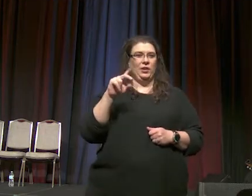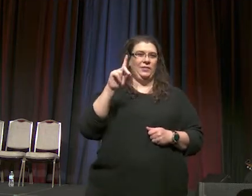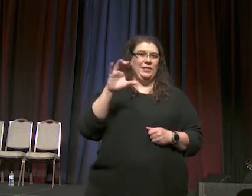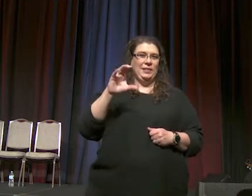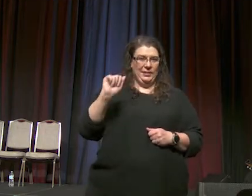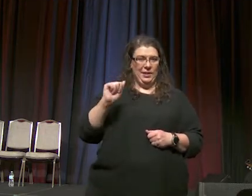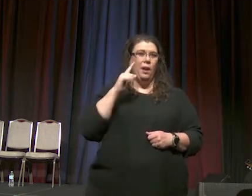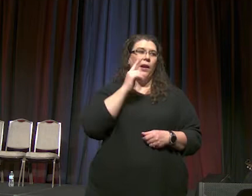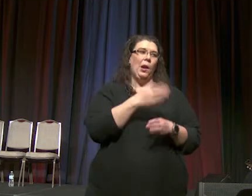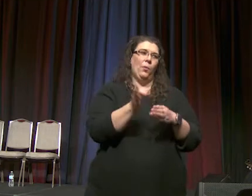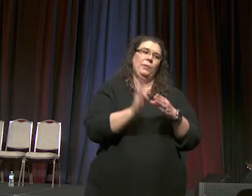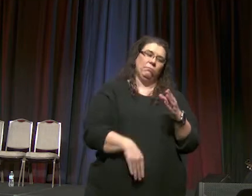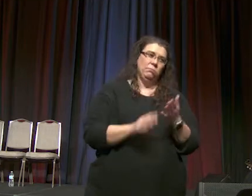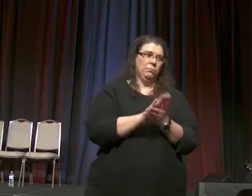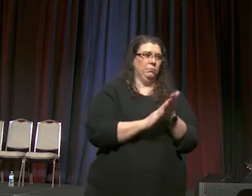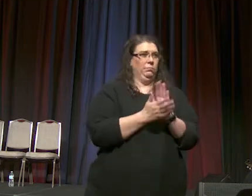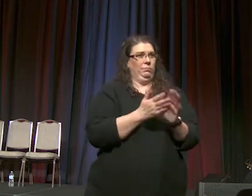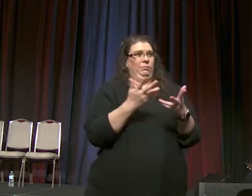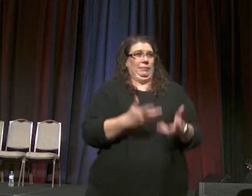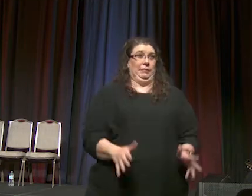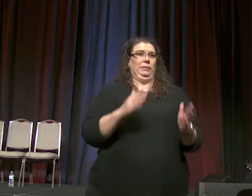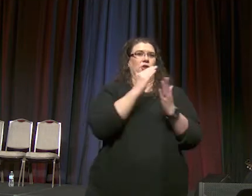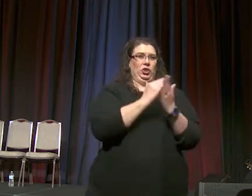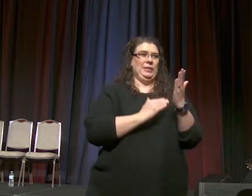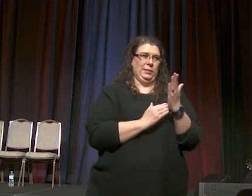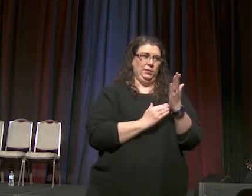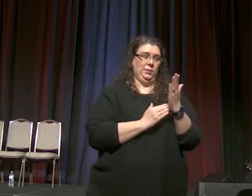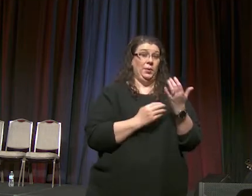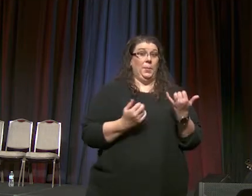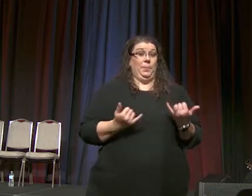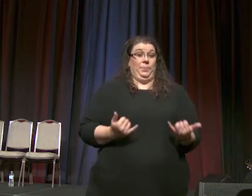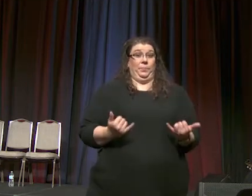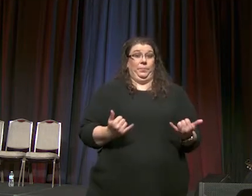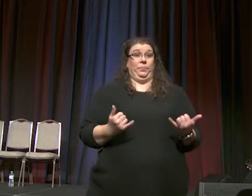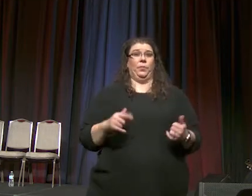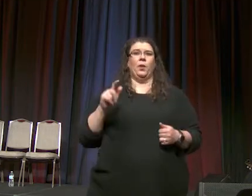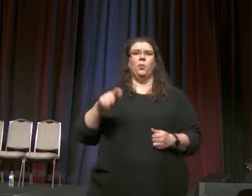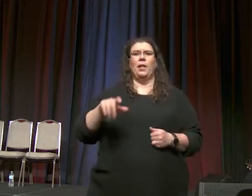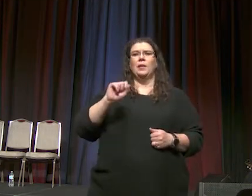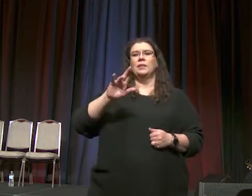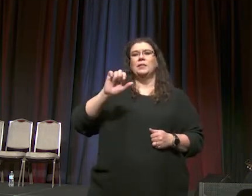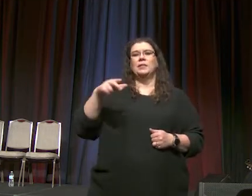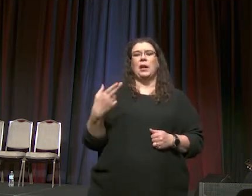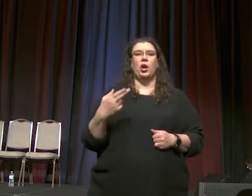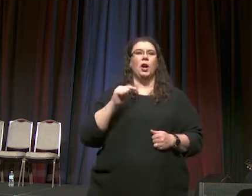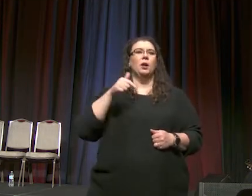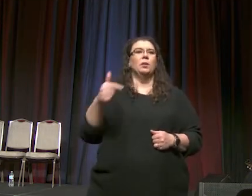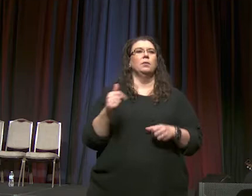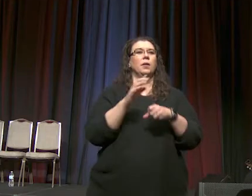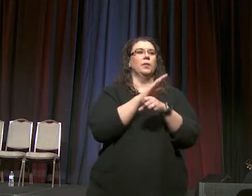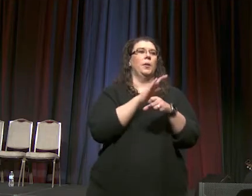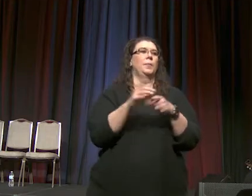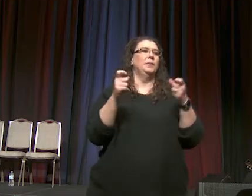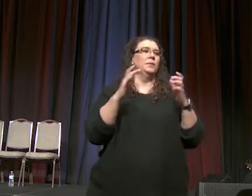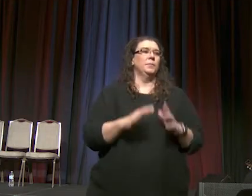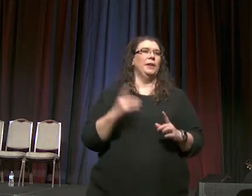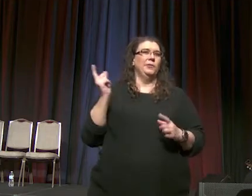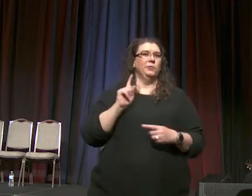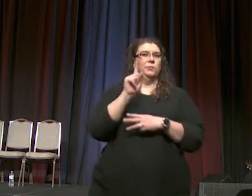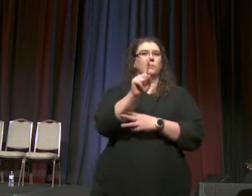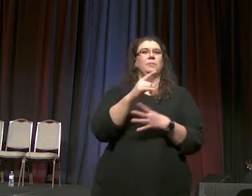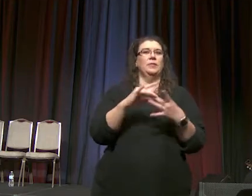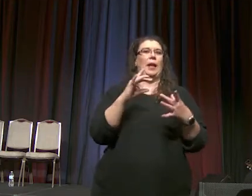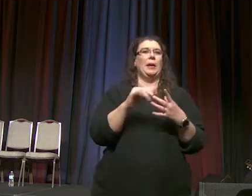and will be completed. At this point, we are going to ask Sarah Hotchkiss, Business Manager, to come and talk about a